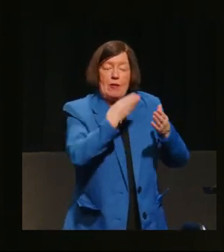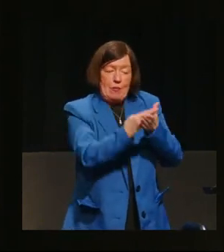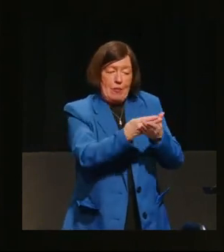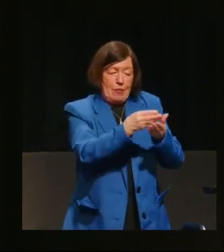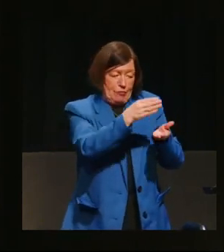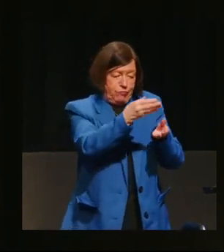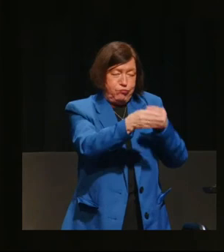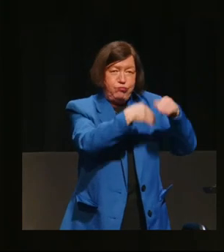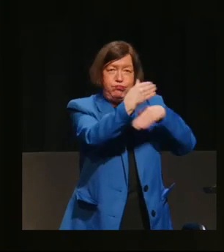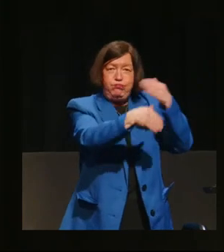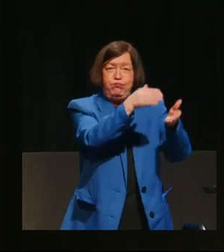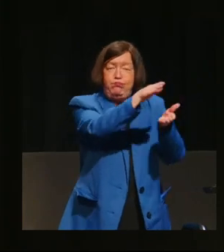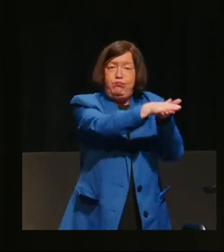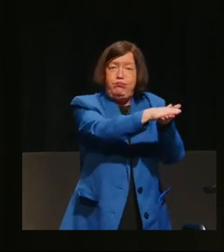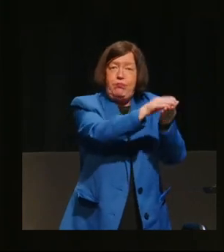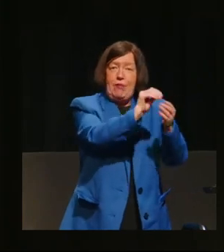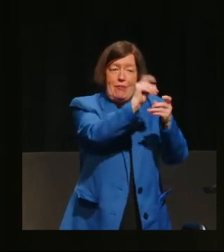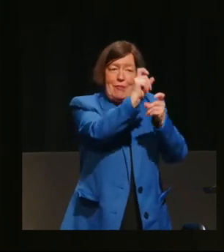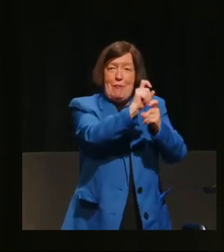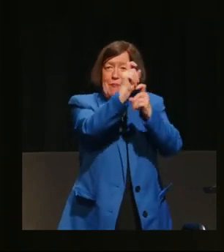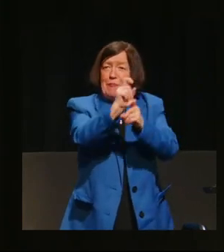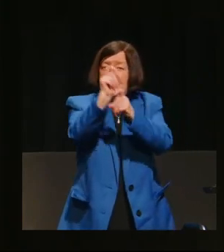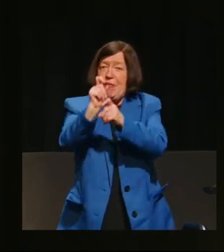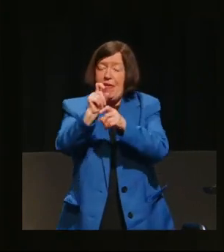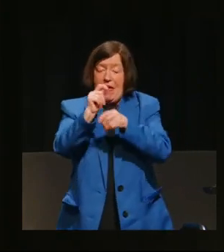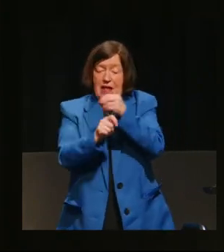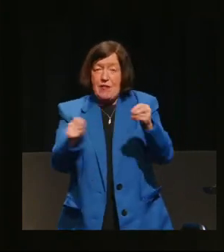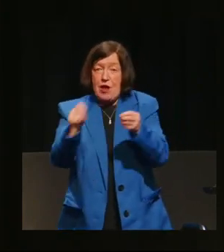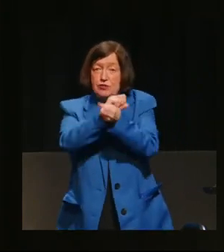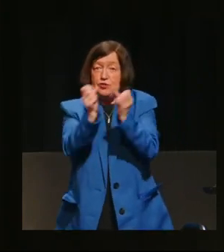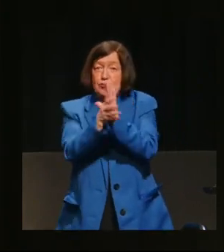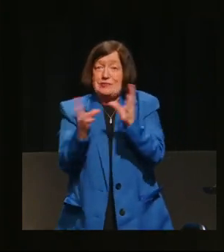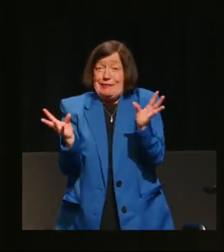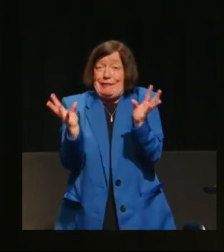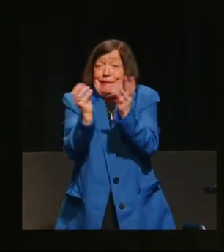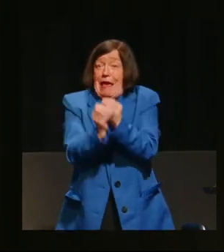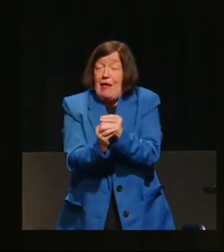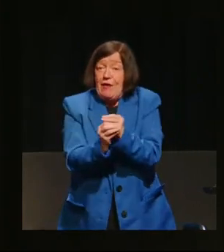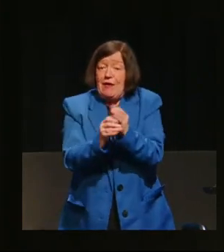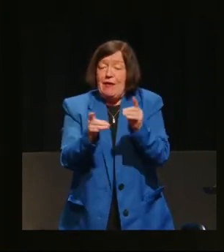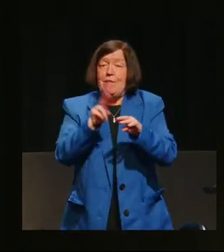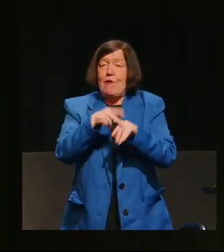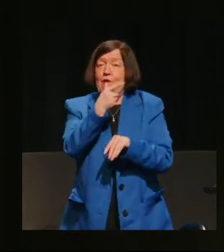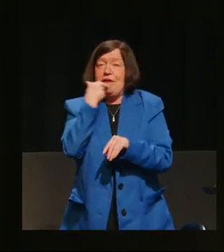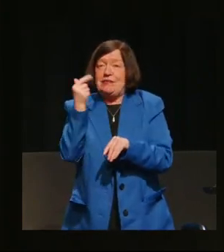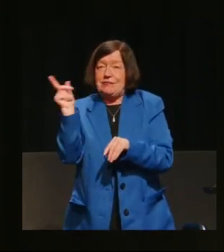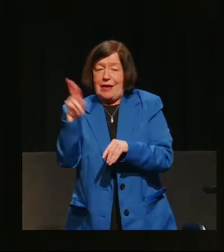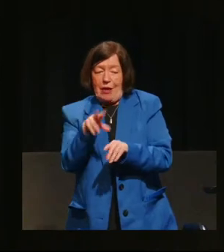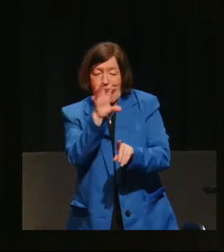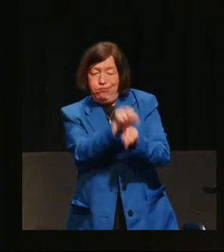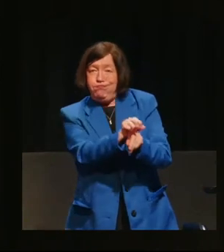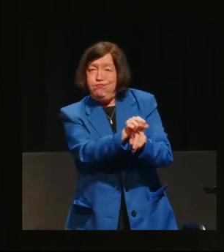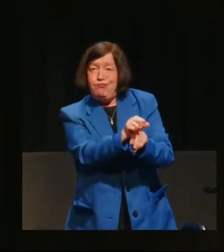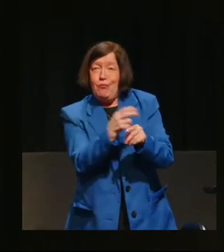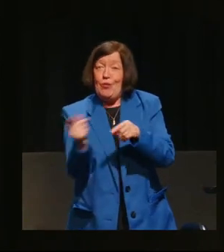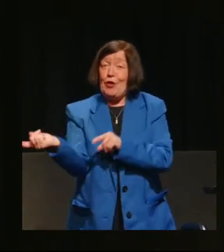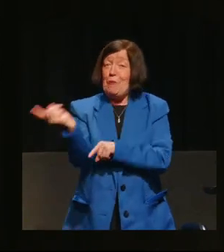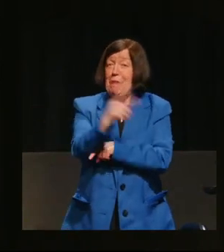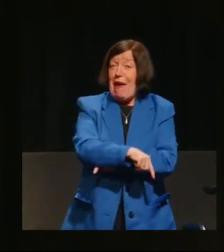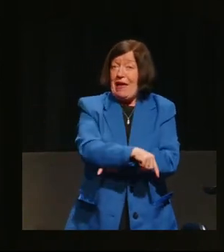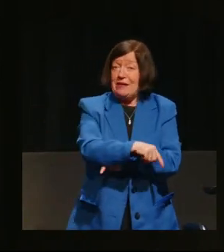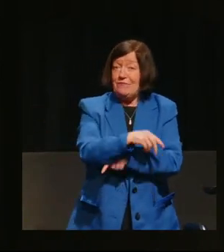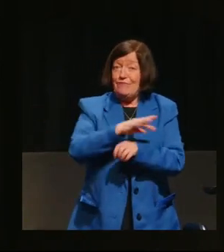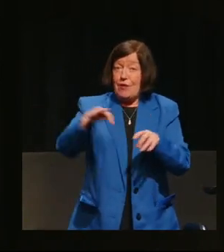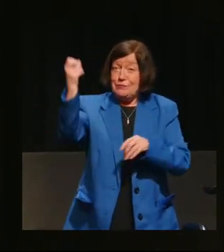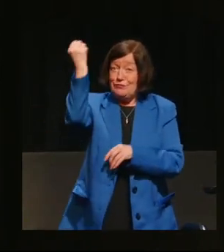the numbered pegs and to tie their shoes together to make them easier to find when they come back from the